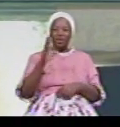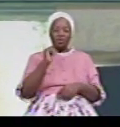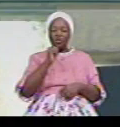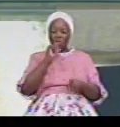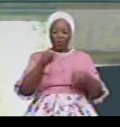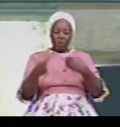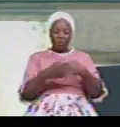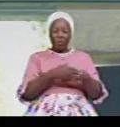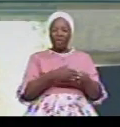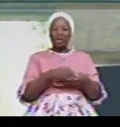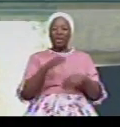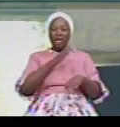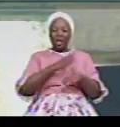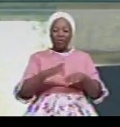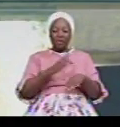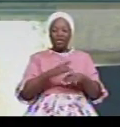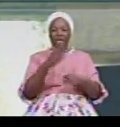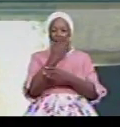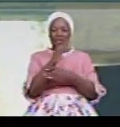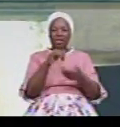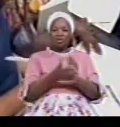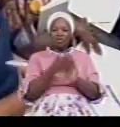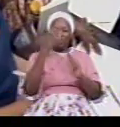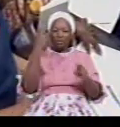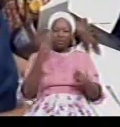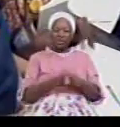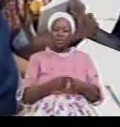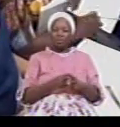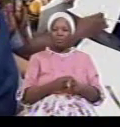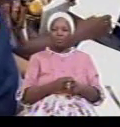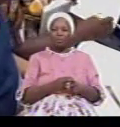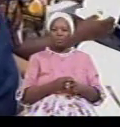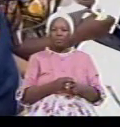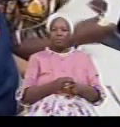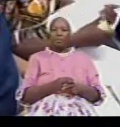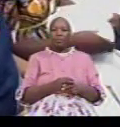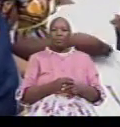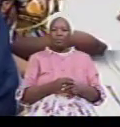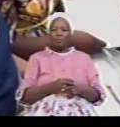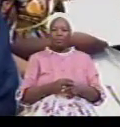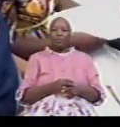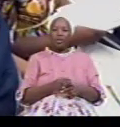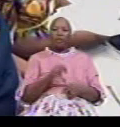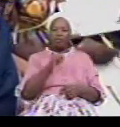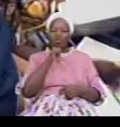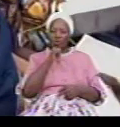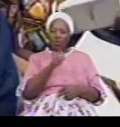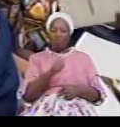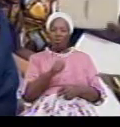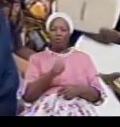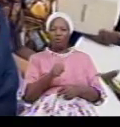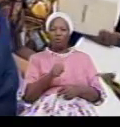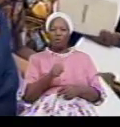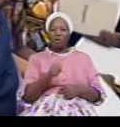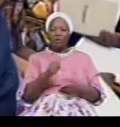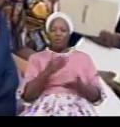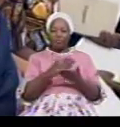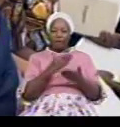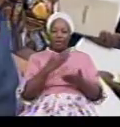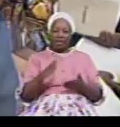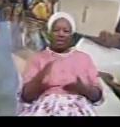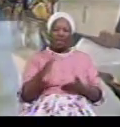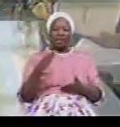back empty-handed in Jesus' name. Not forsaking the assembling of ourselves